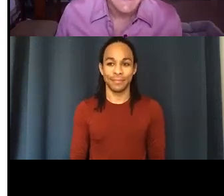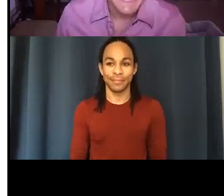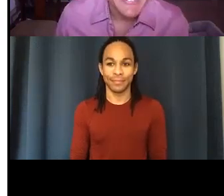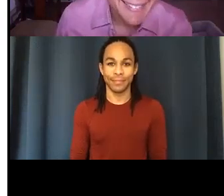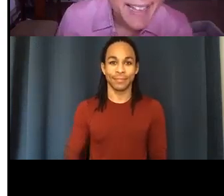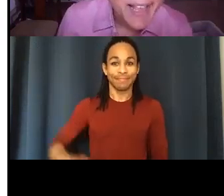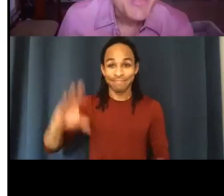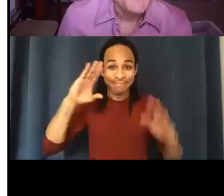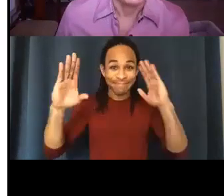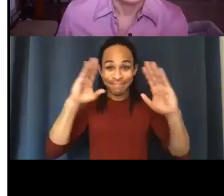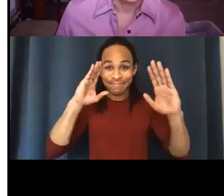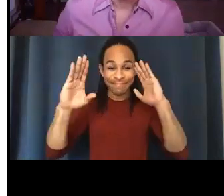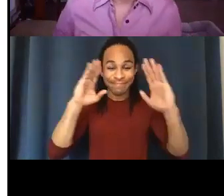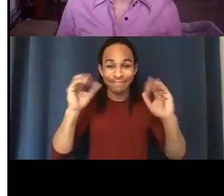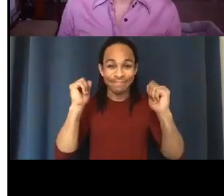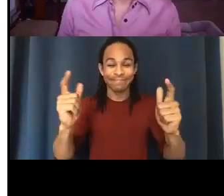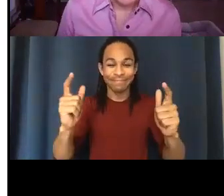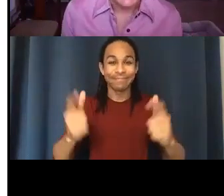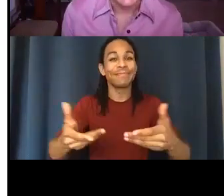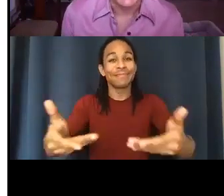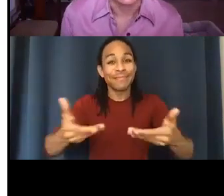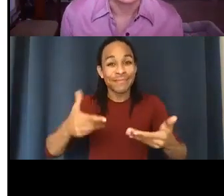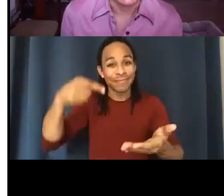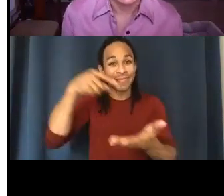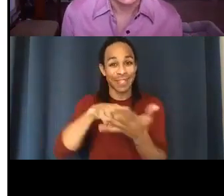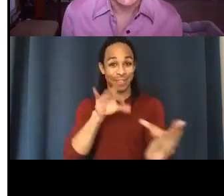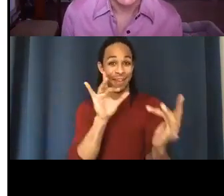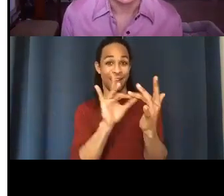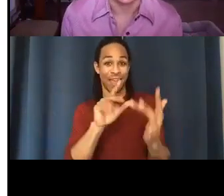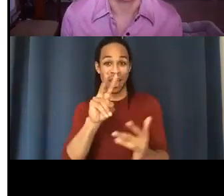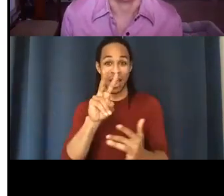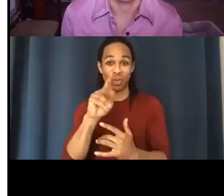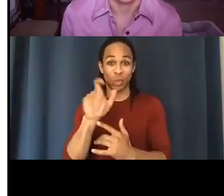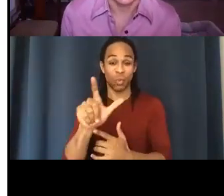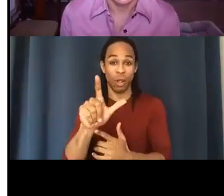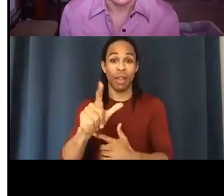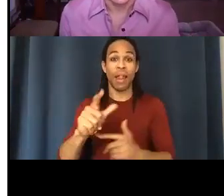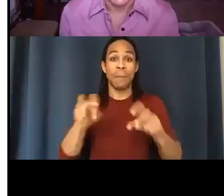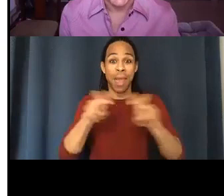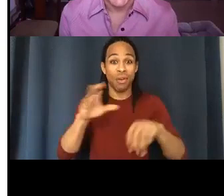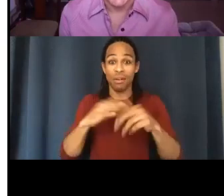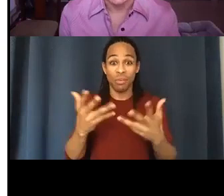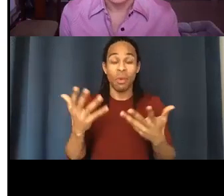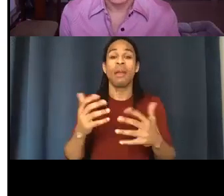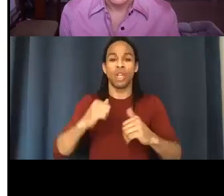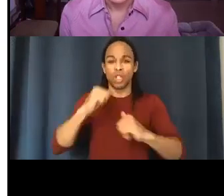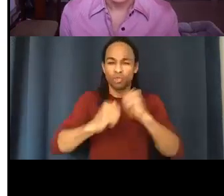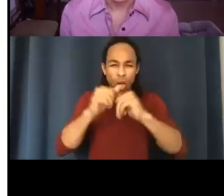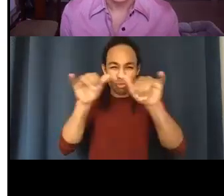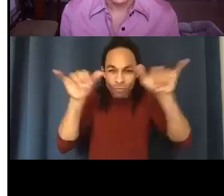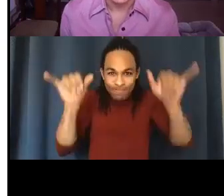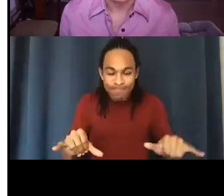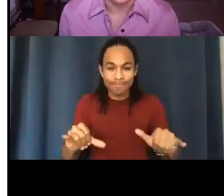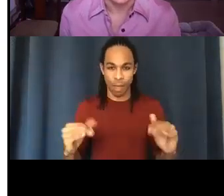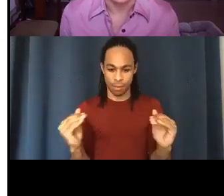Hi. Welcome to this virtual panel on structural competency in the era of COVID.